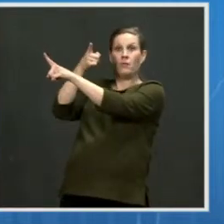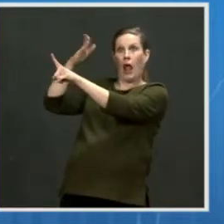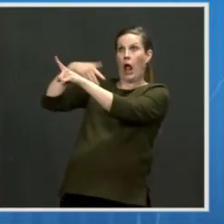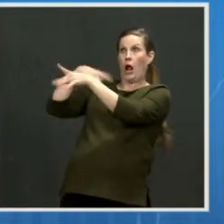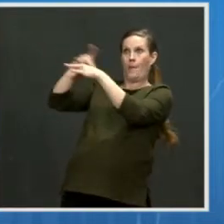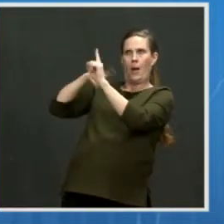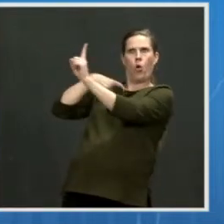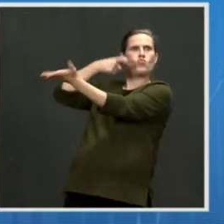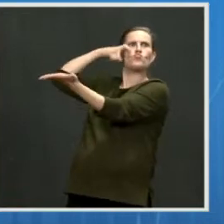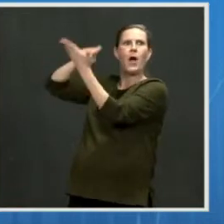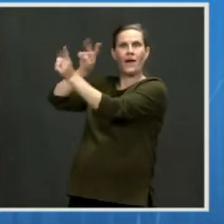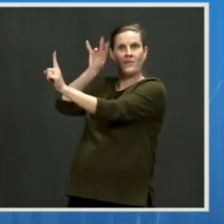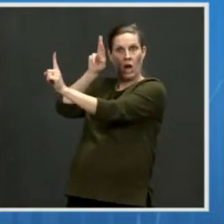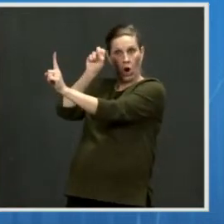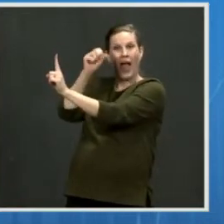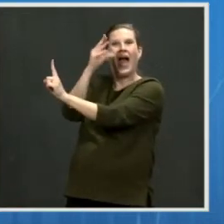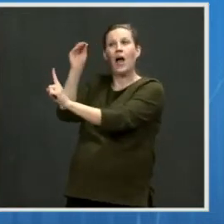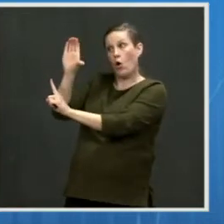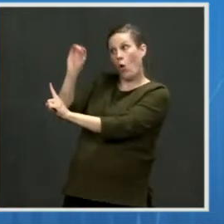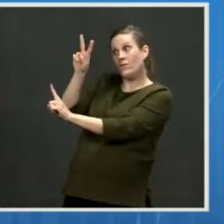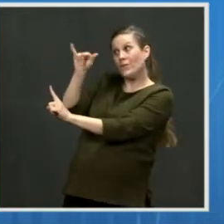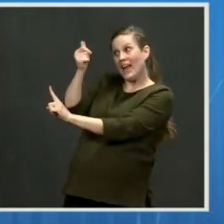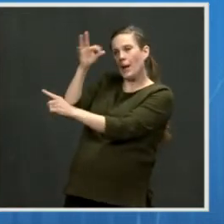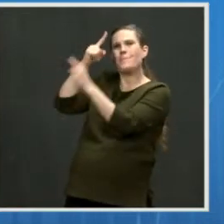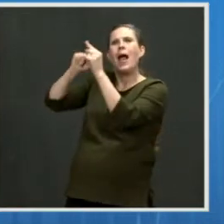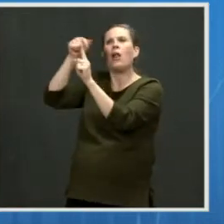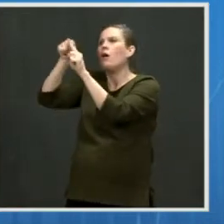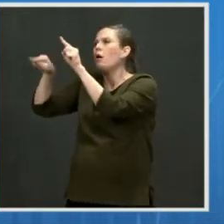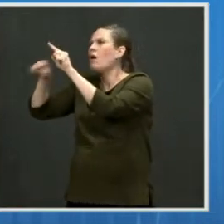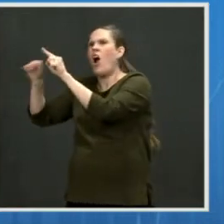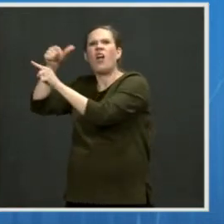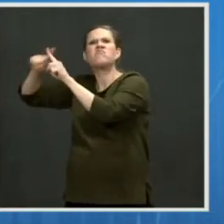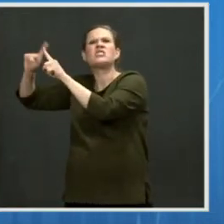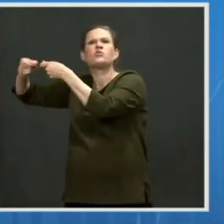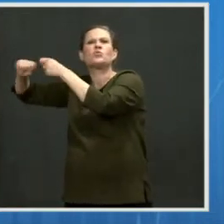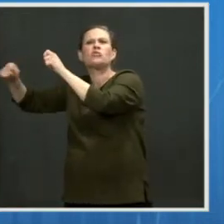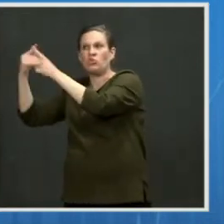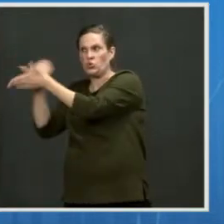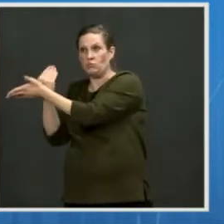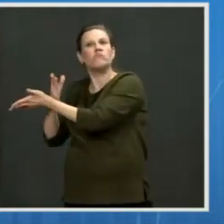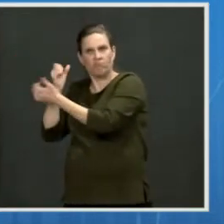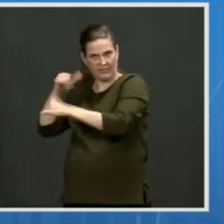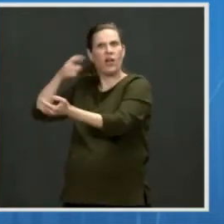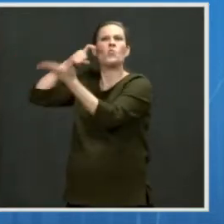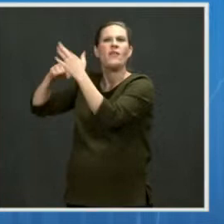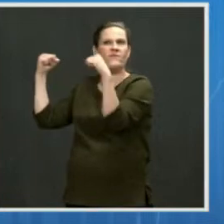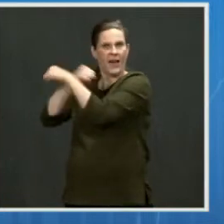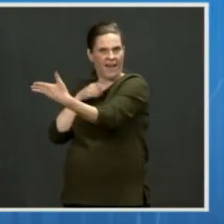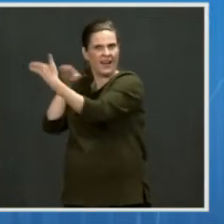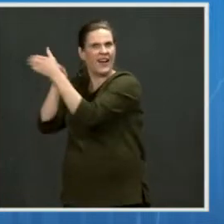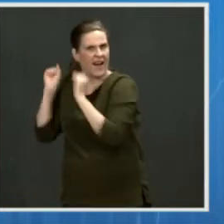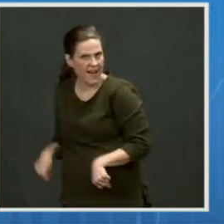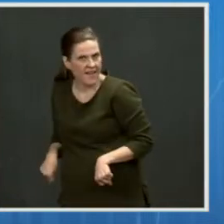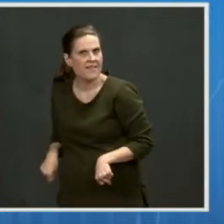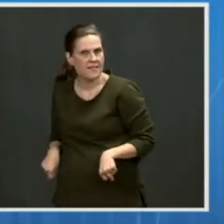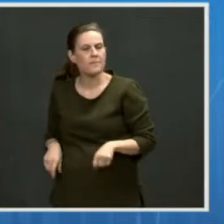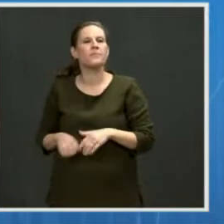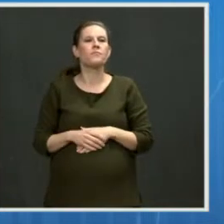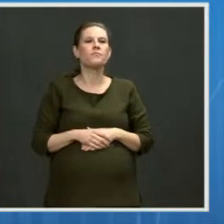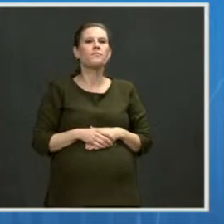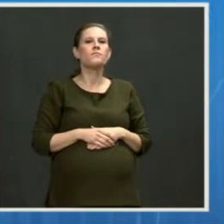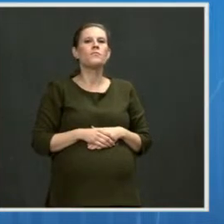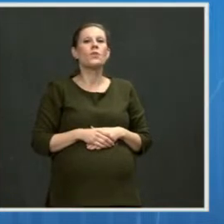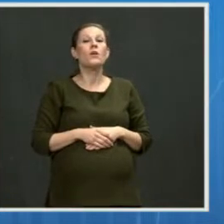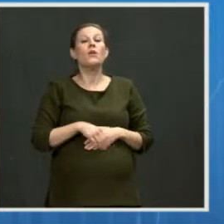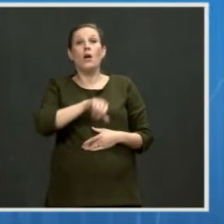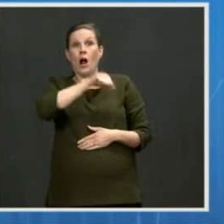as shown in this report, against a number of variants. Next slide. And finally, in a paper